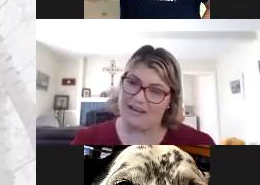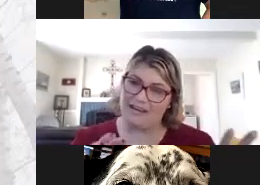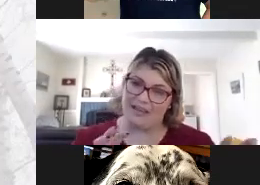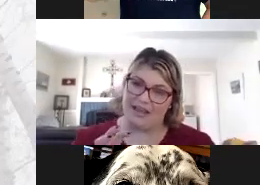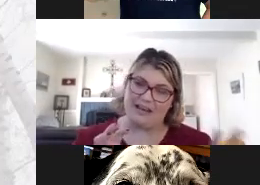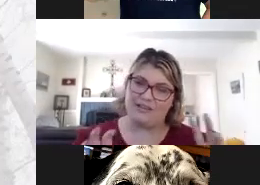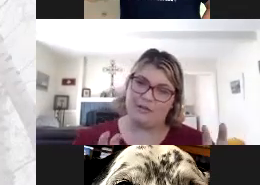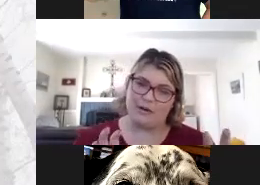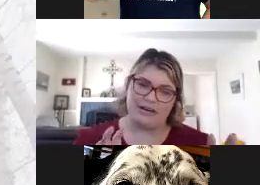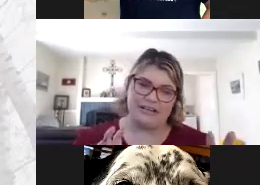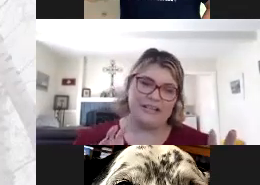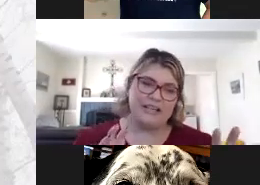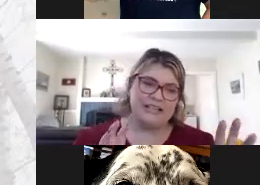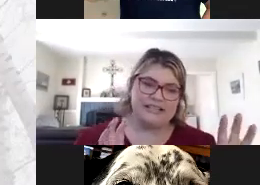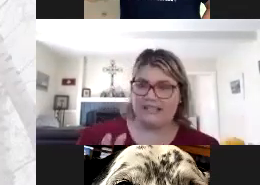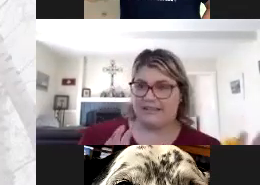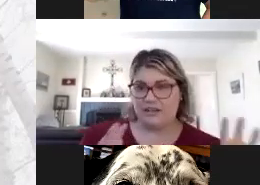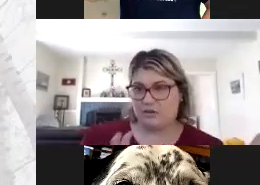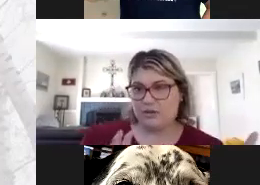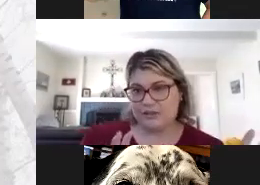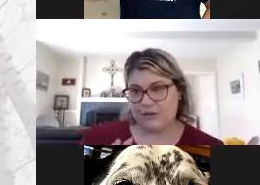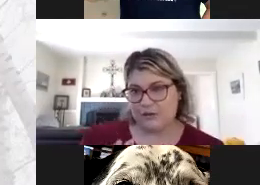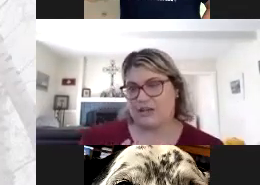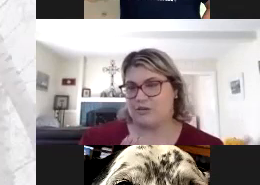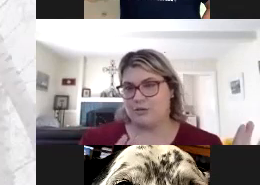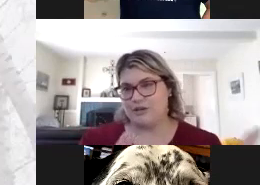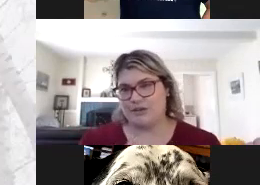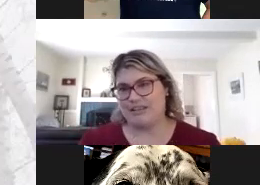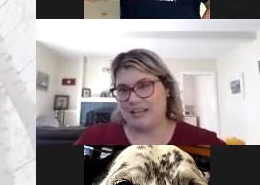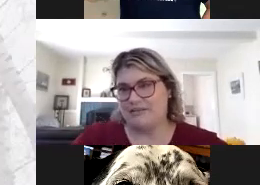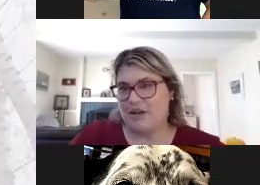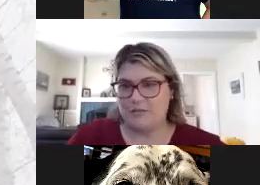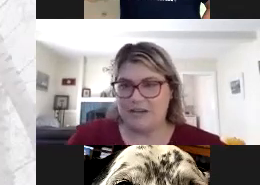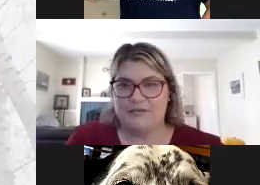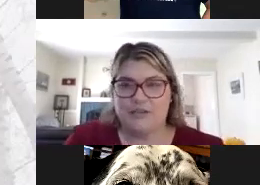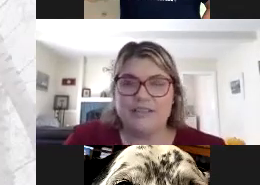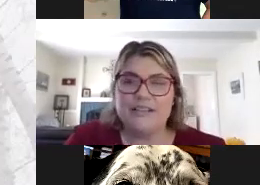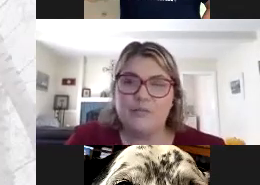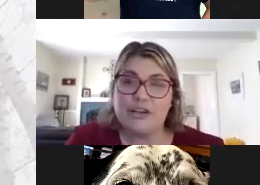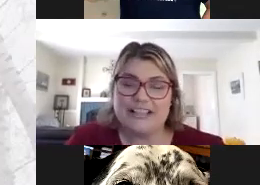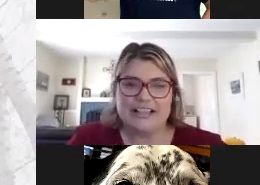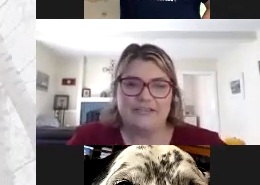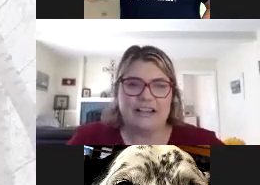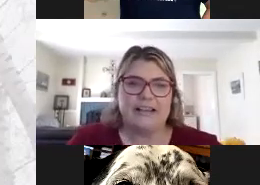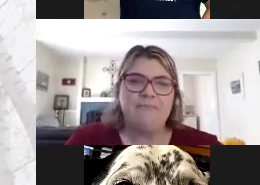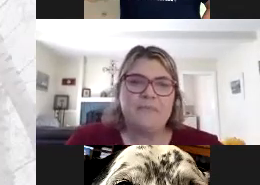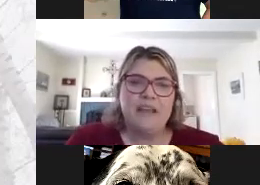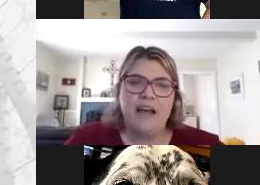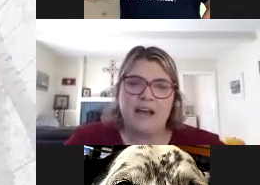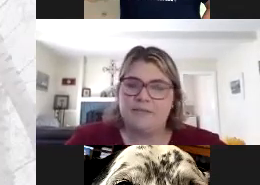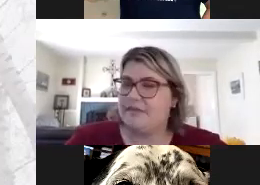the way that each of those parties sees the use of those natural resources in the environment differs pretty